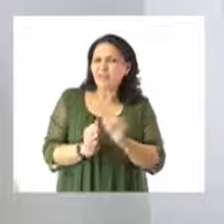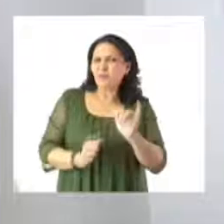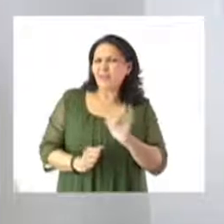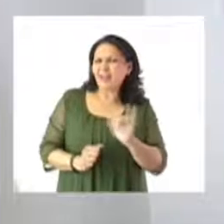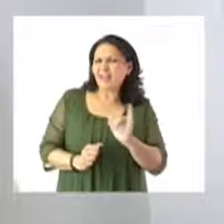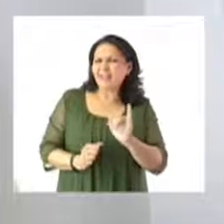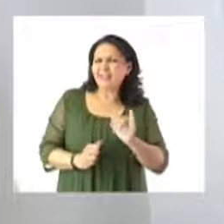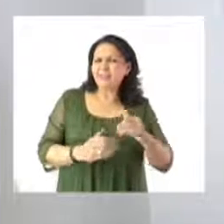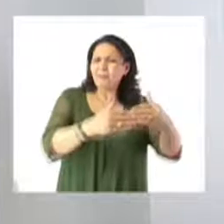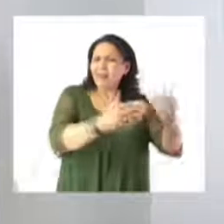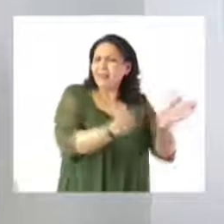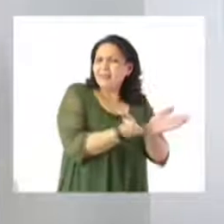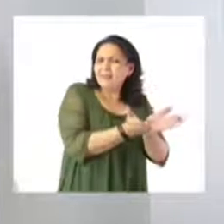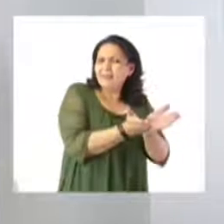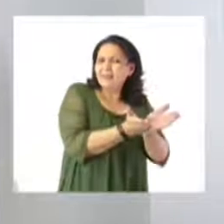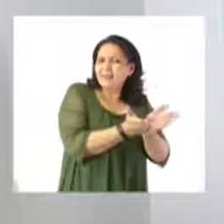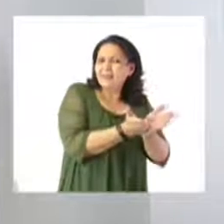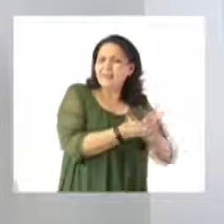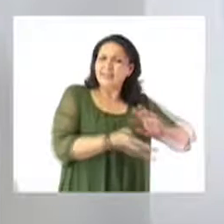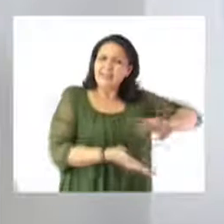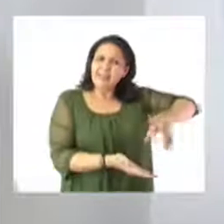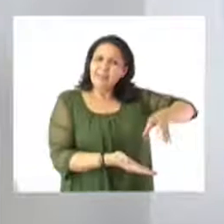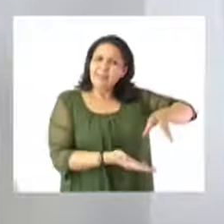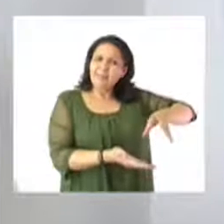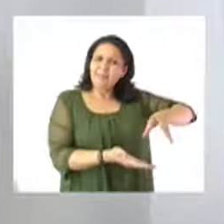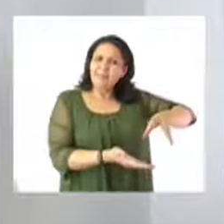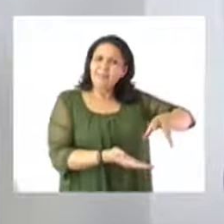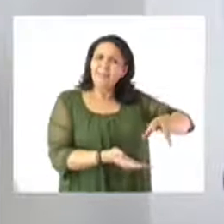it the plate or is it the tap?